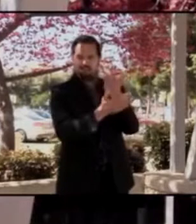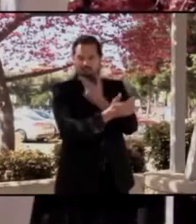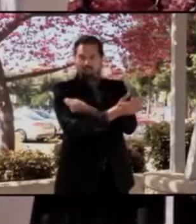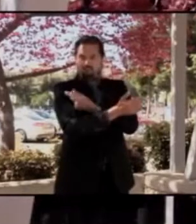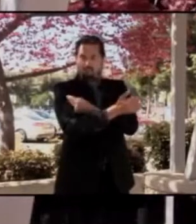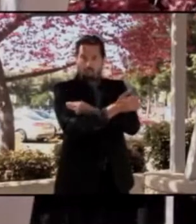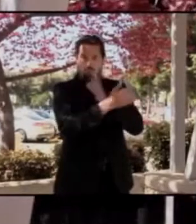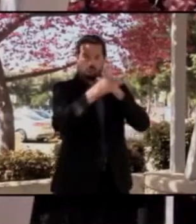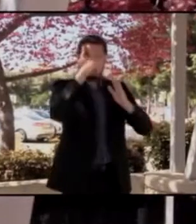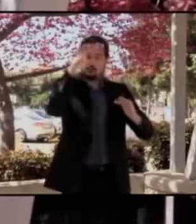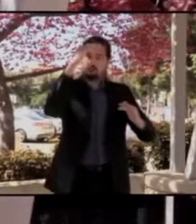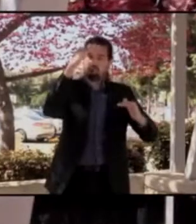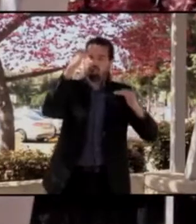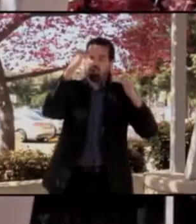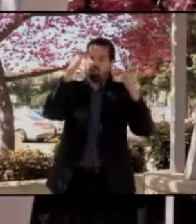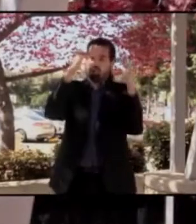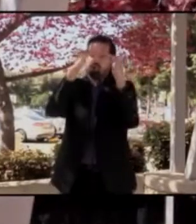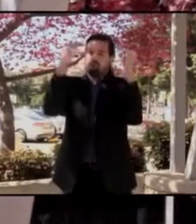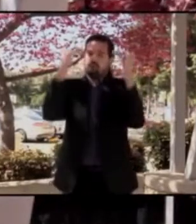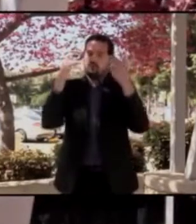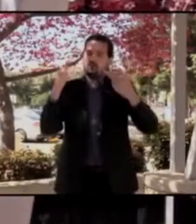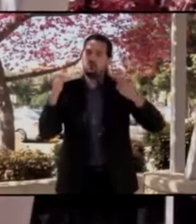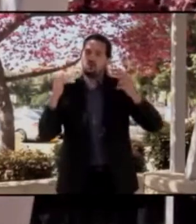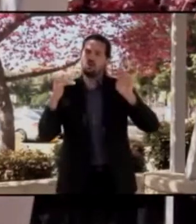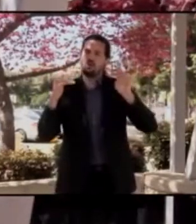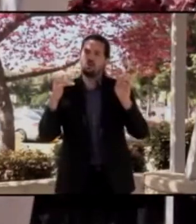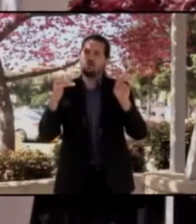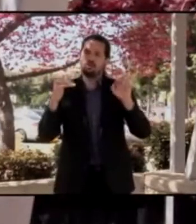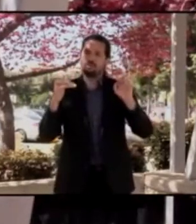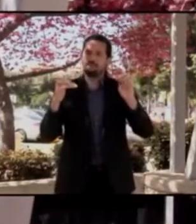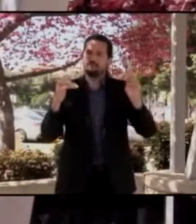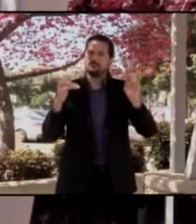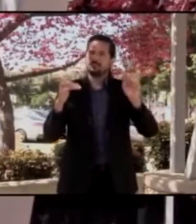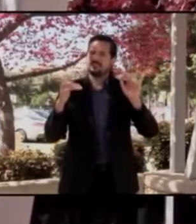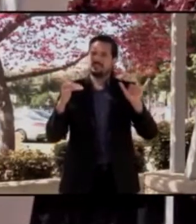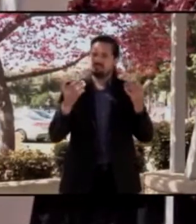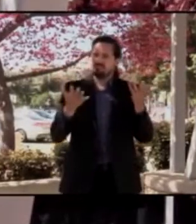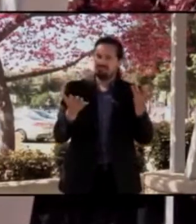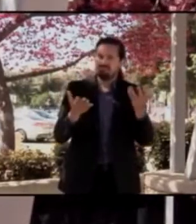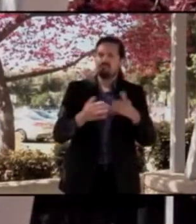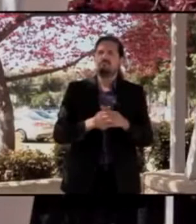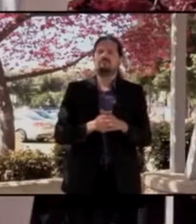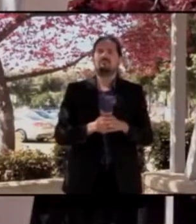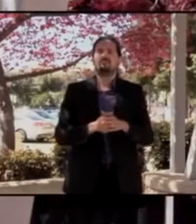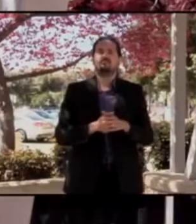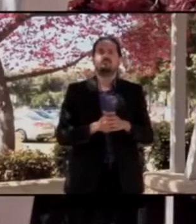Dr. Fenstersheib should fill in anything that I miss. Should I wait for the...